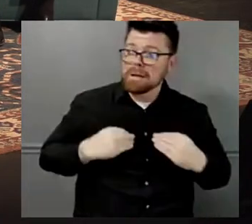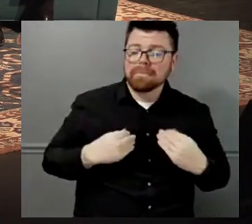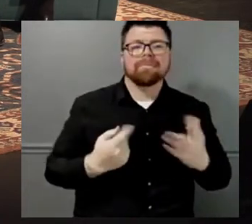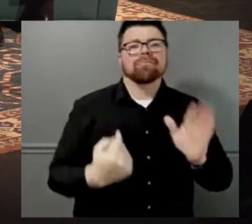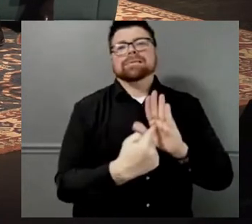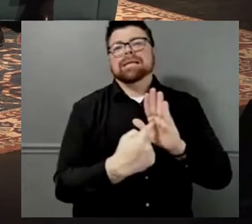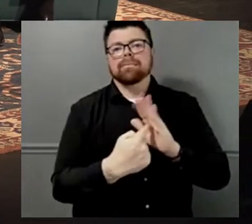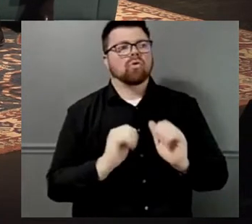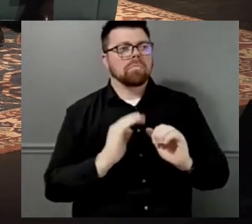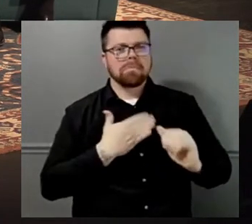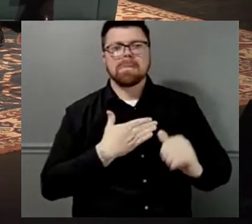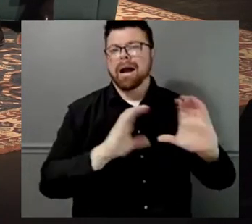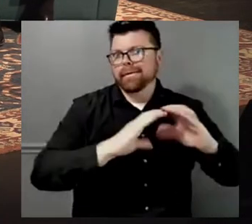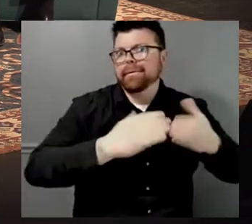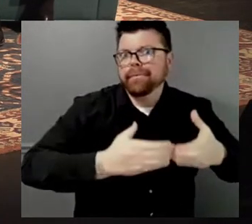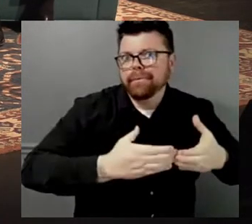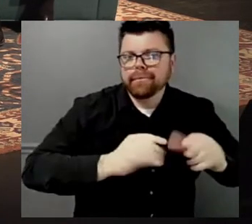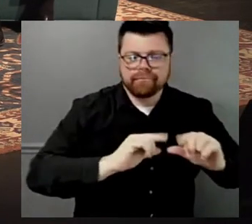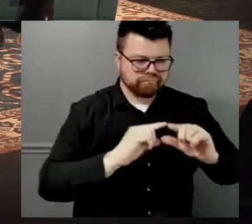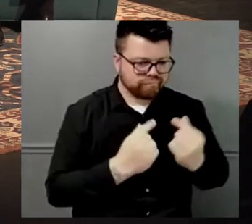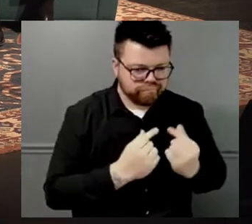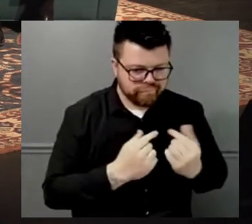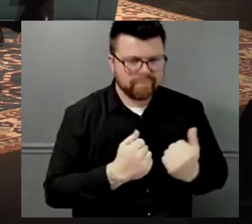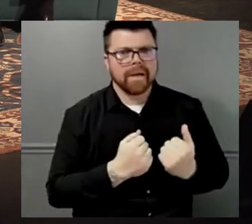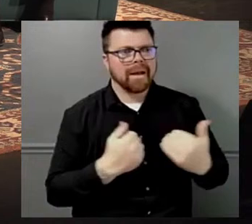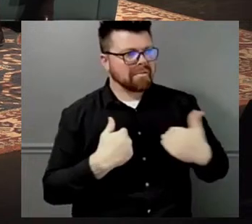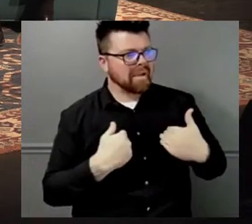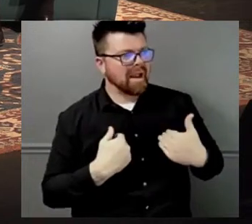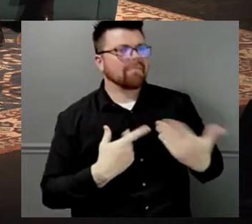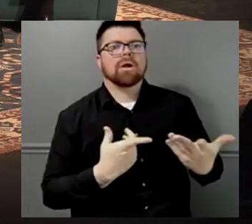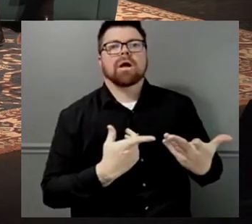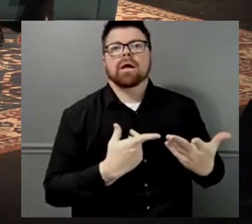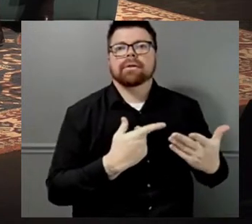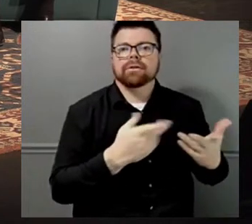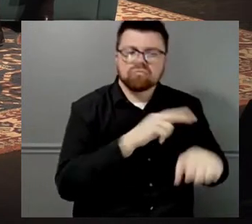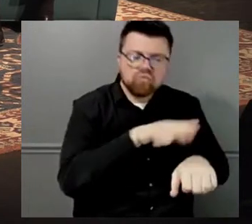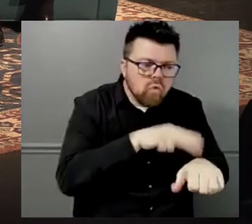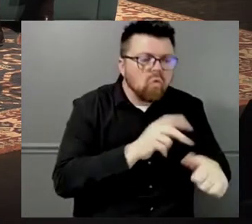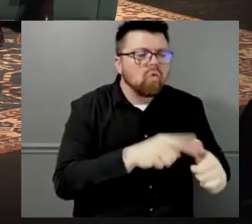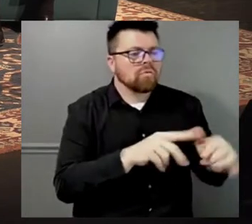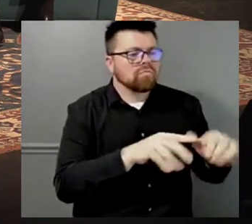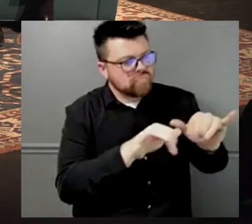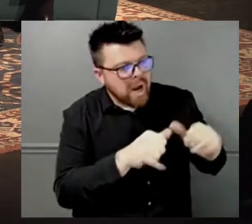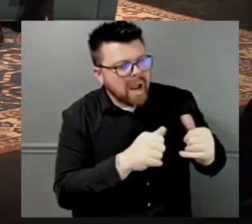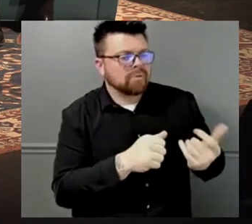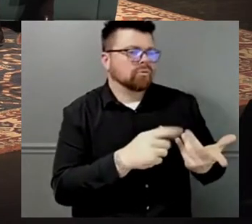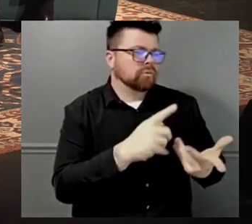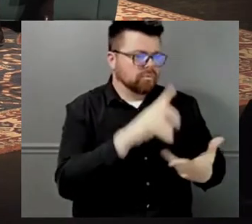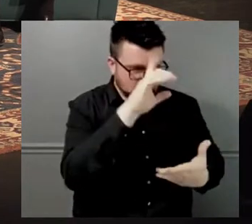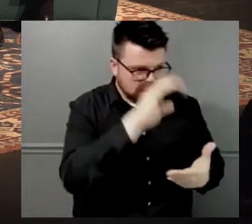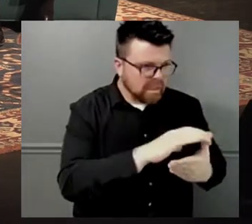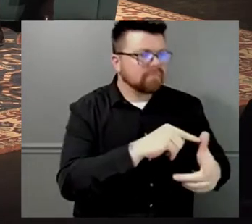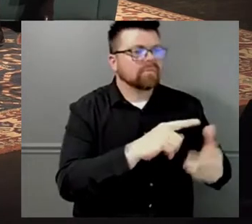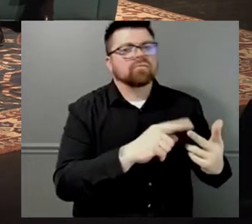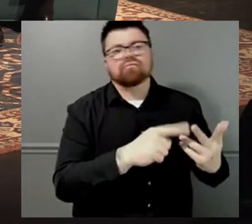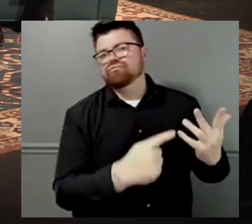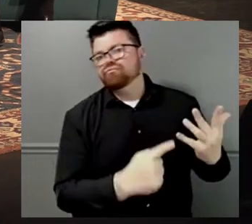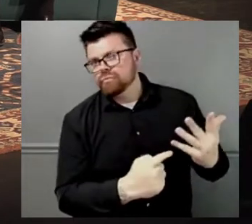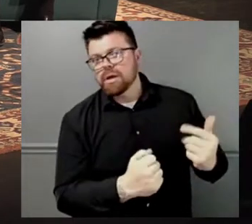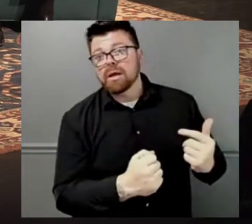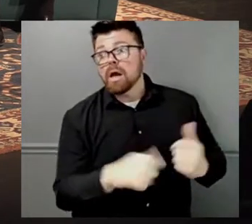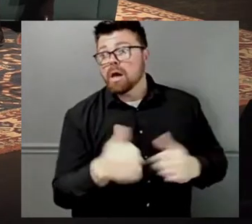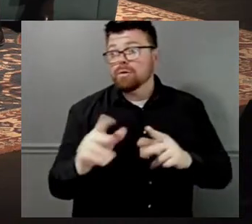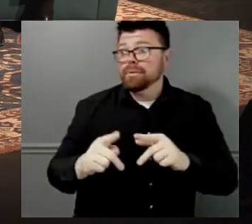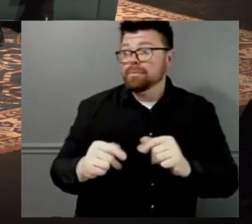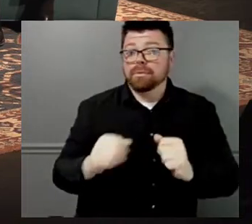in or move in where I could have these rituals, these norms, these explicit expectations that nobody speaks twice